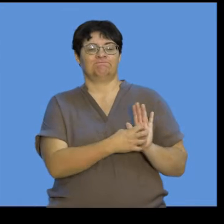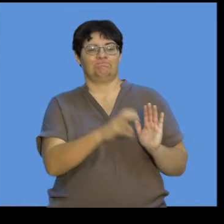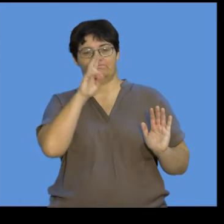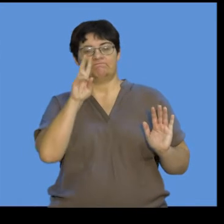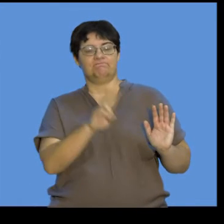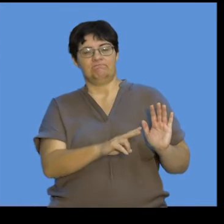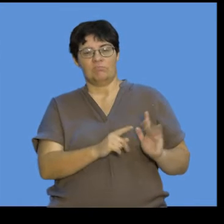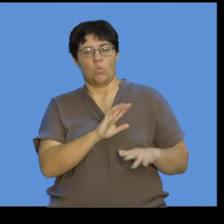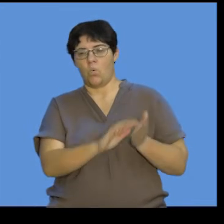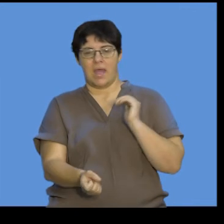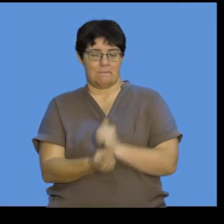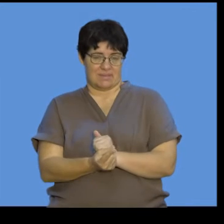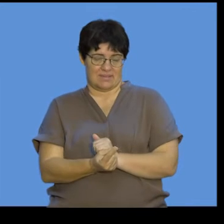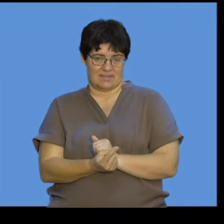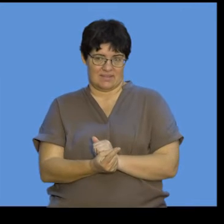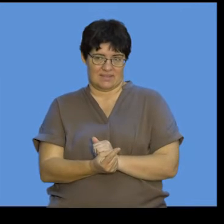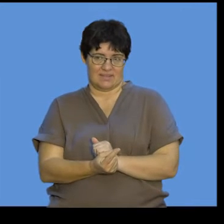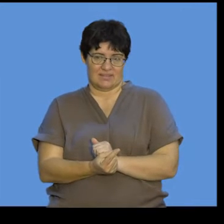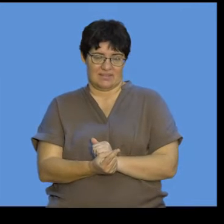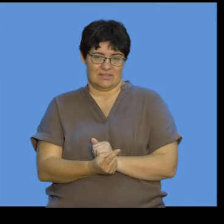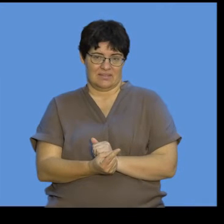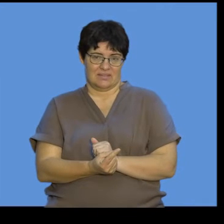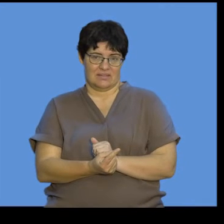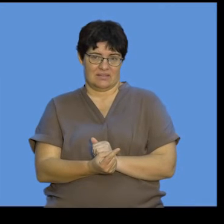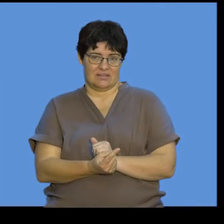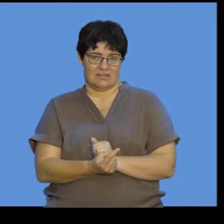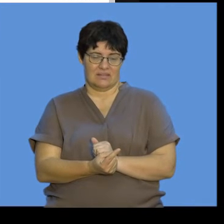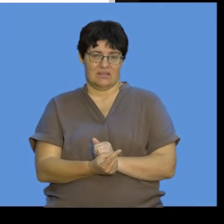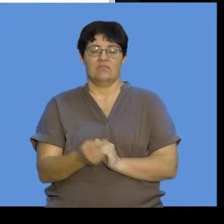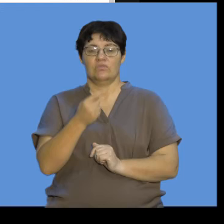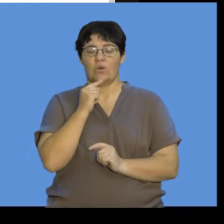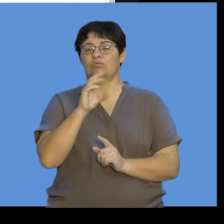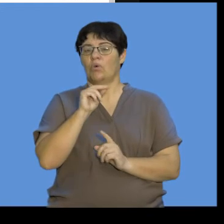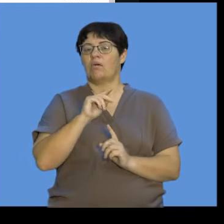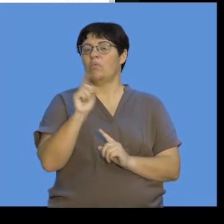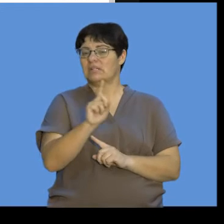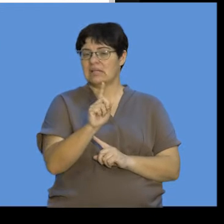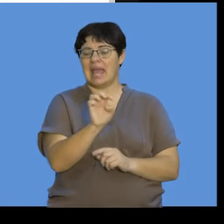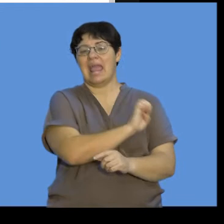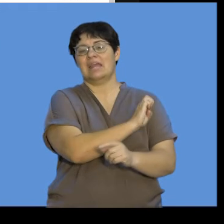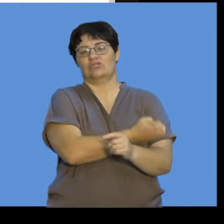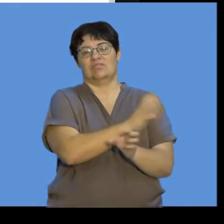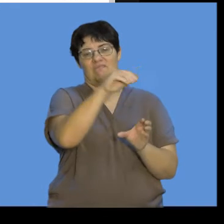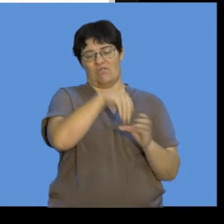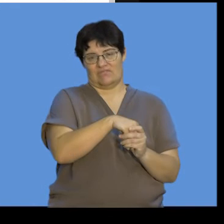what exactly happens, when you talk about the energy involving,